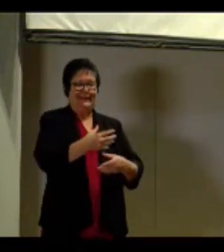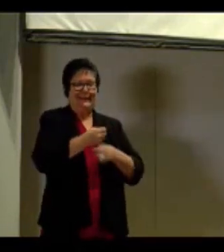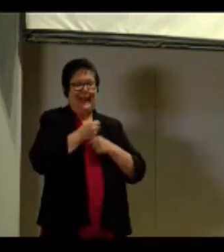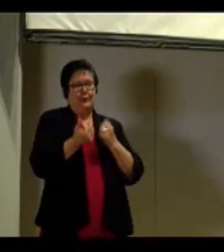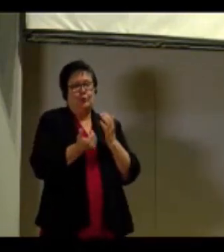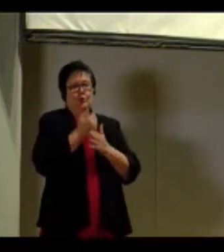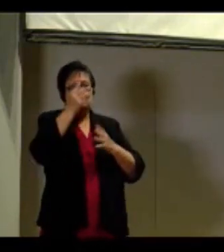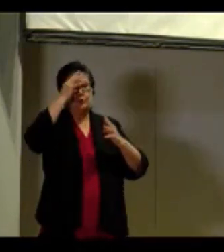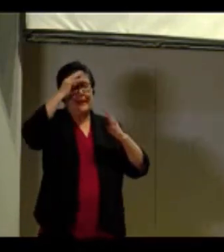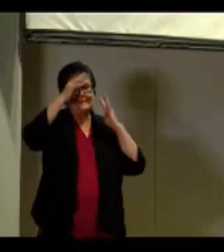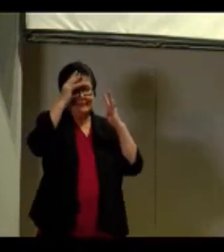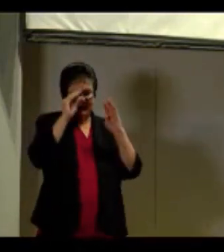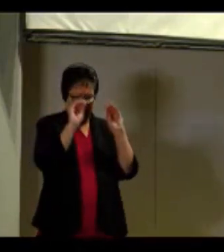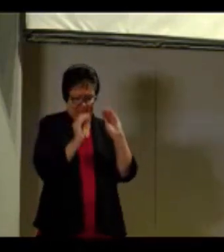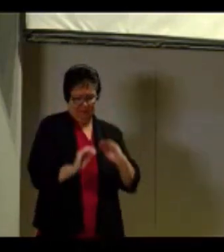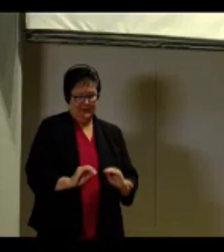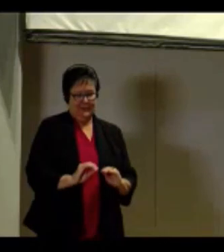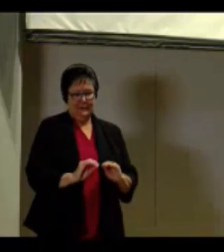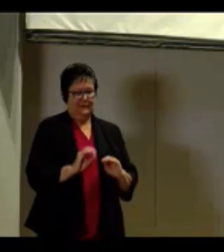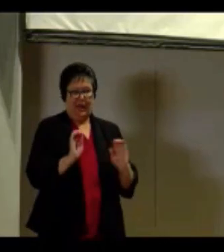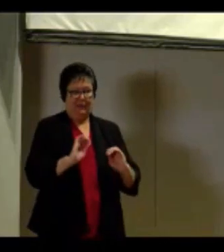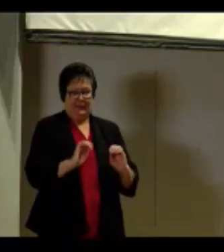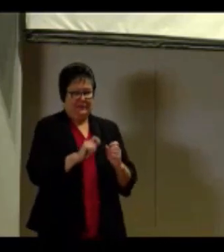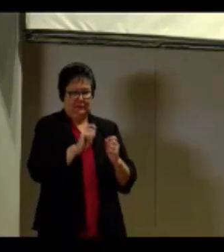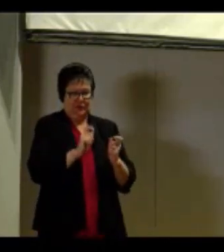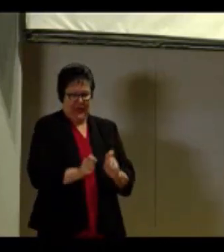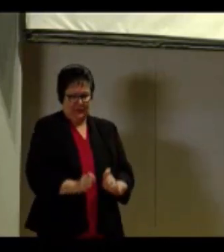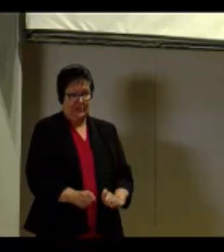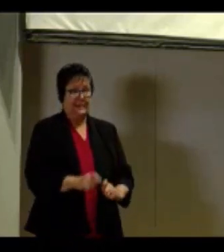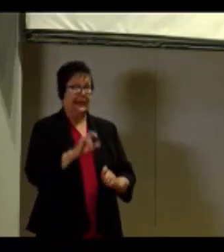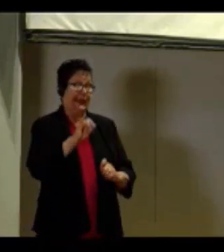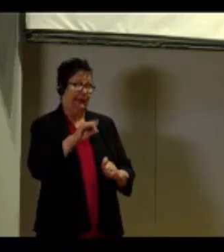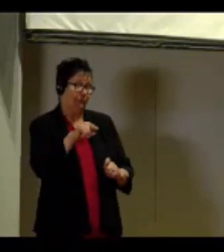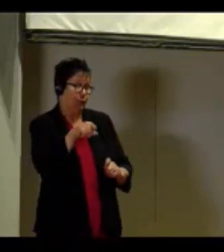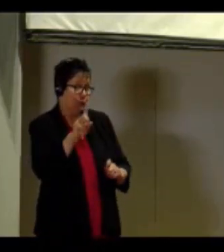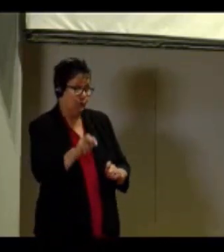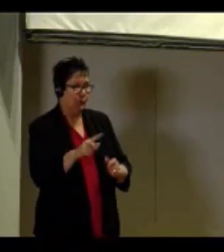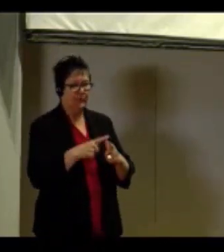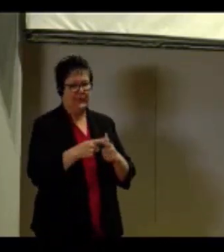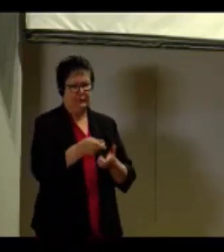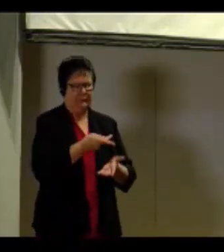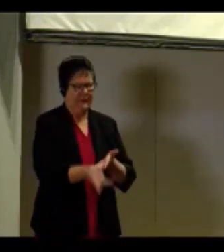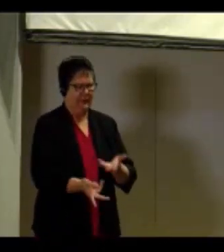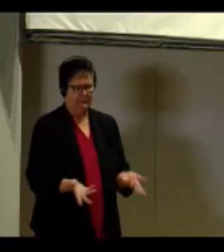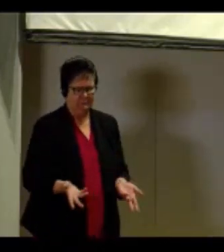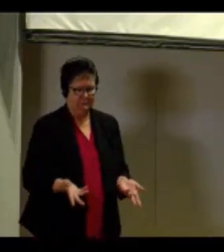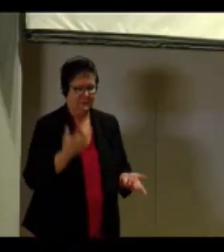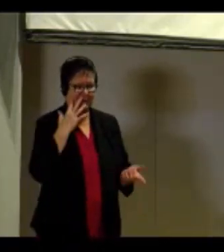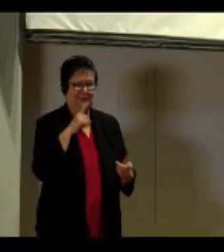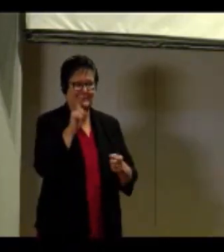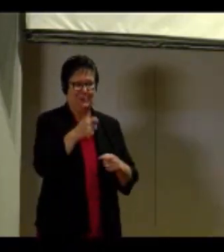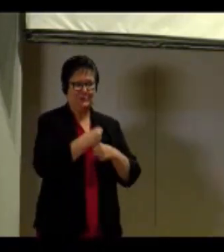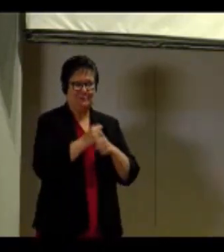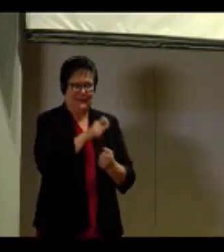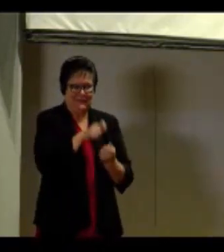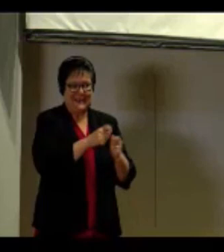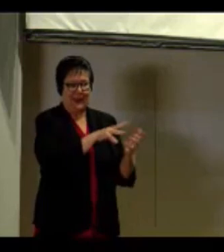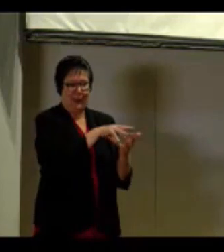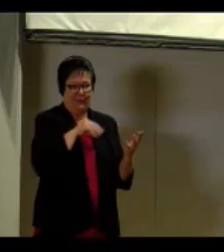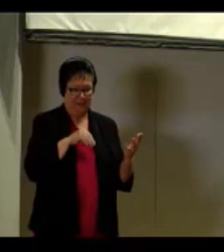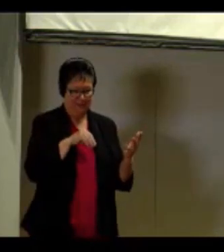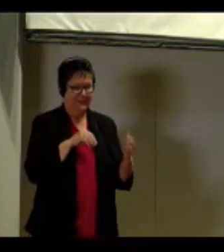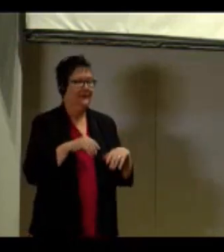new creativity into what you're doing. And actually, if you do that, you're sort of failing the purpose. And so if you